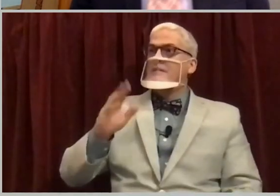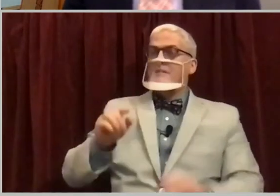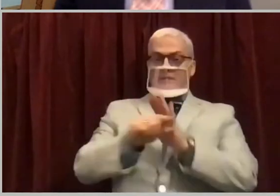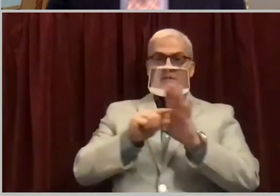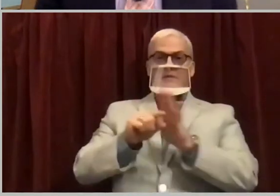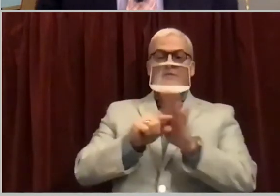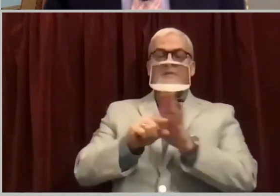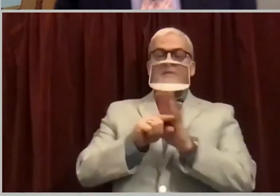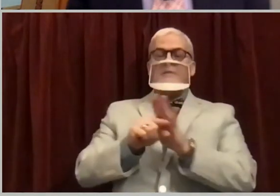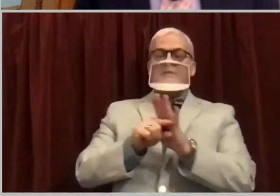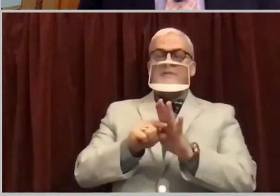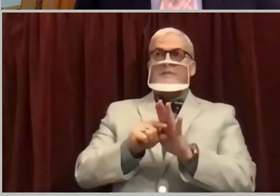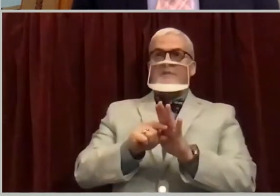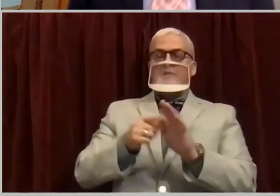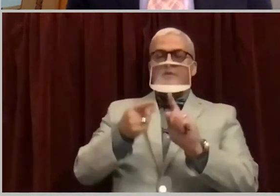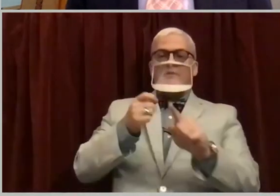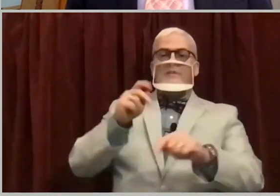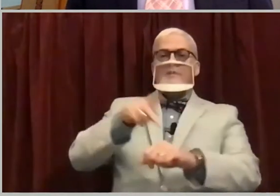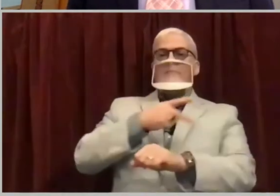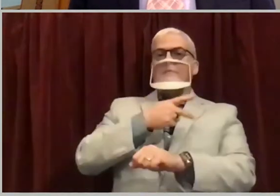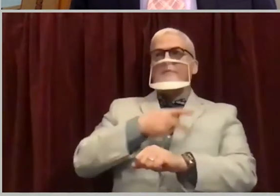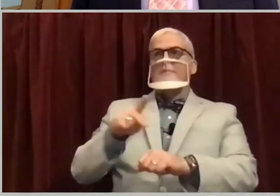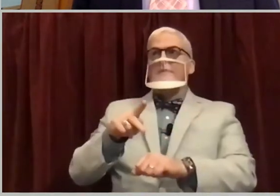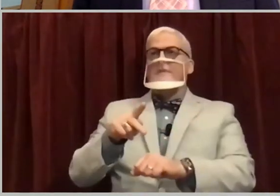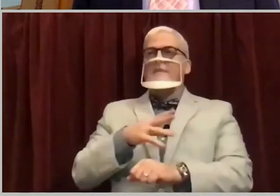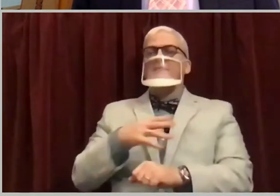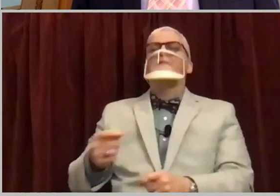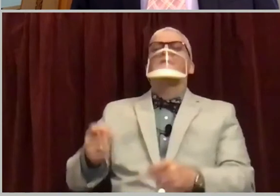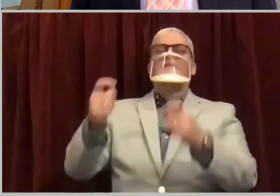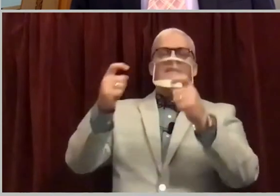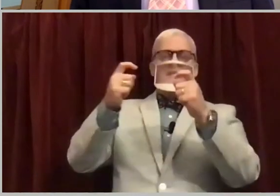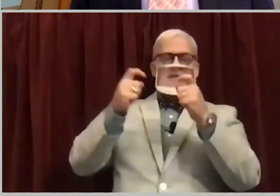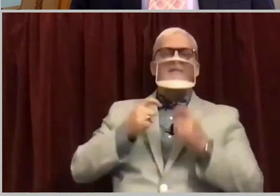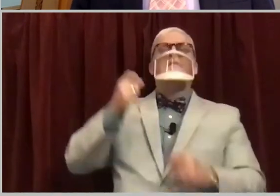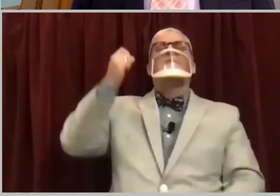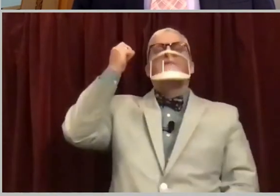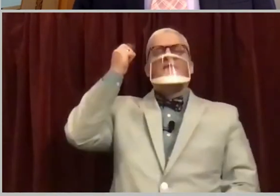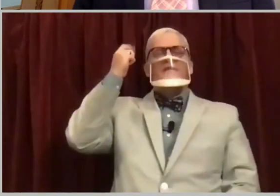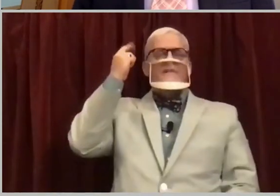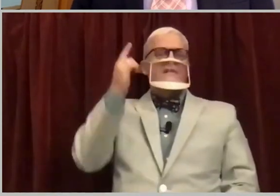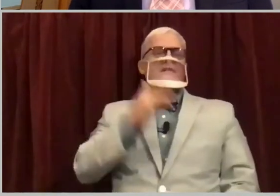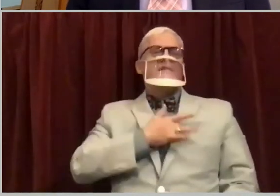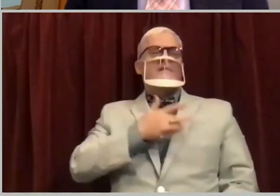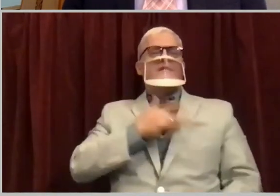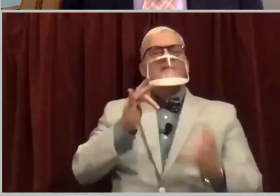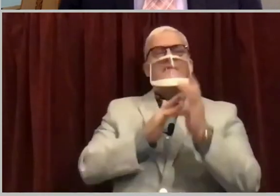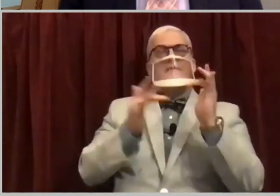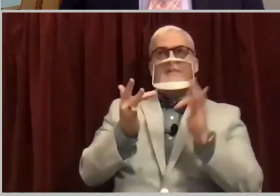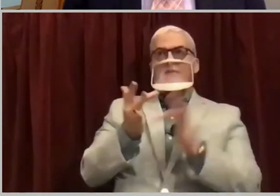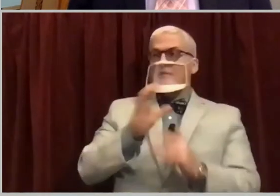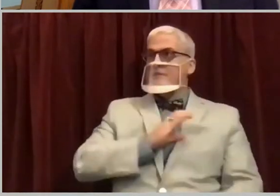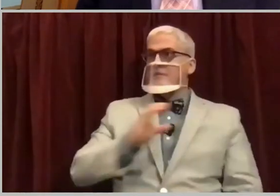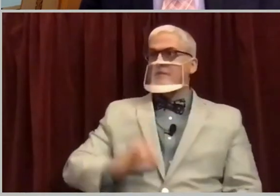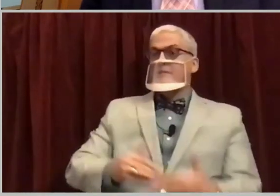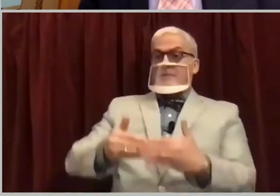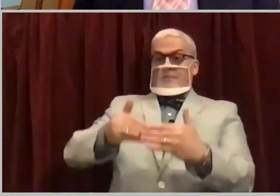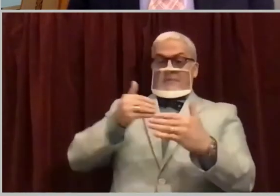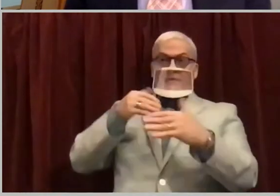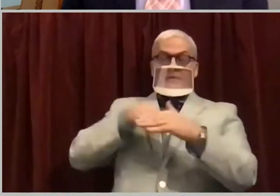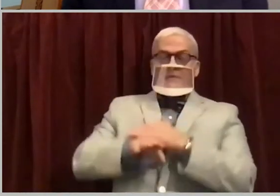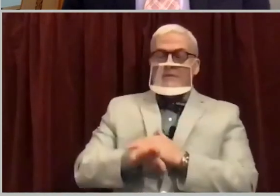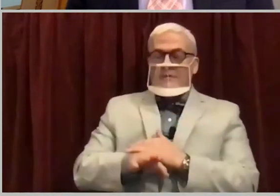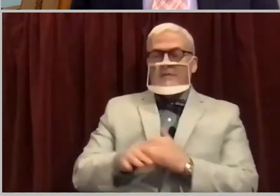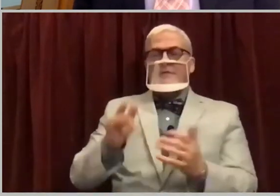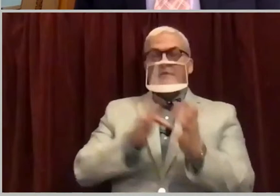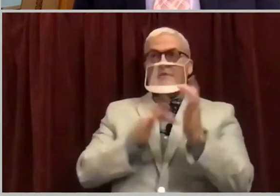is quoted from the book of Psalms, and it gives us a remarkable look at the heart of the Savior Jesus Christ before his birth.